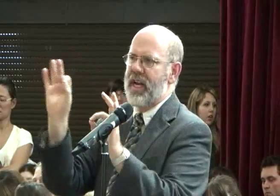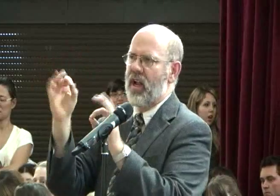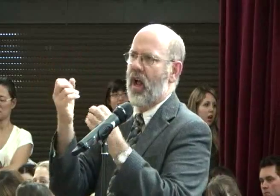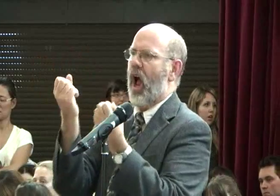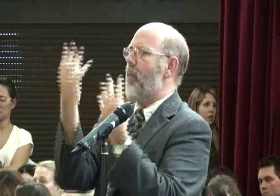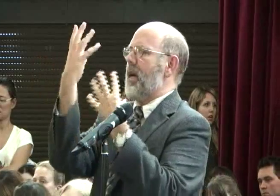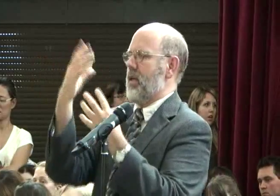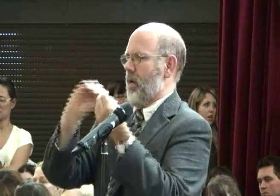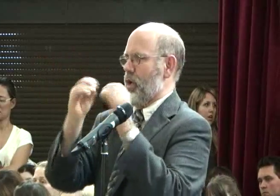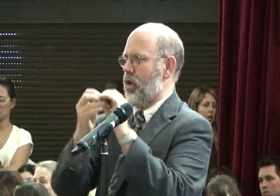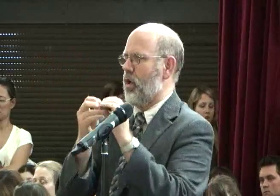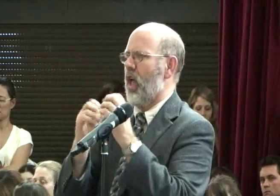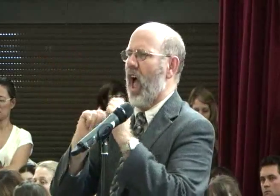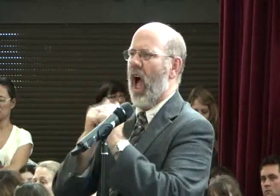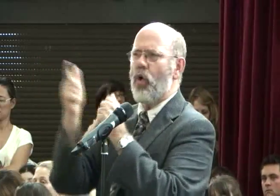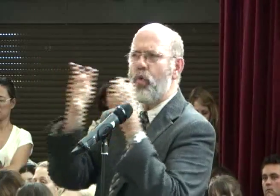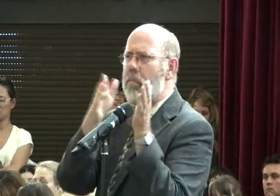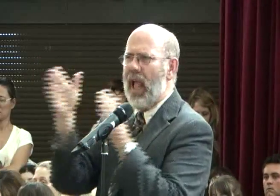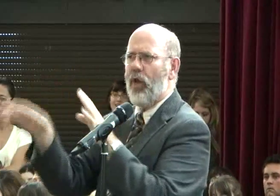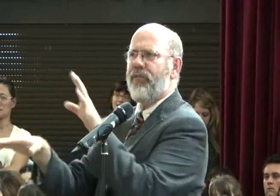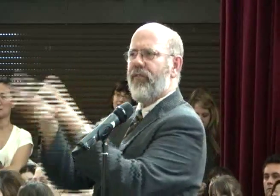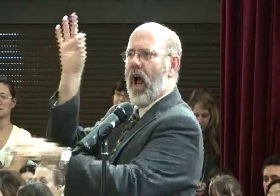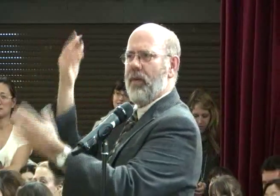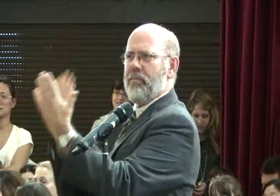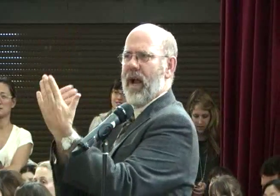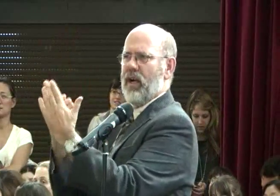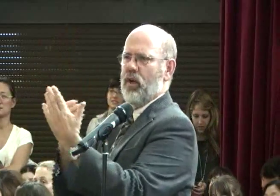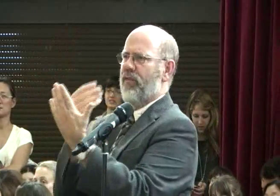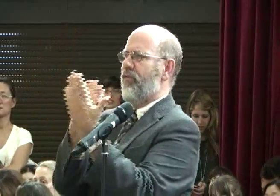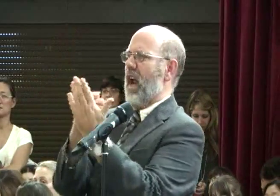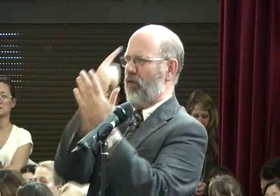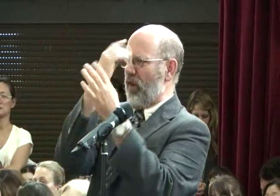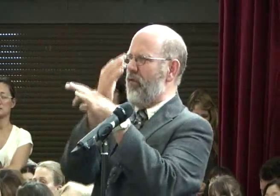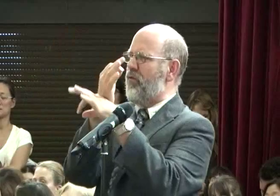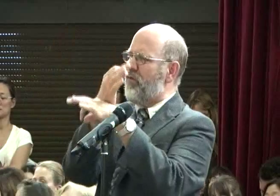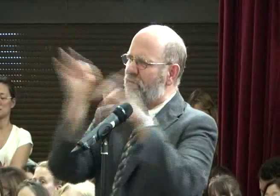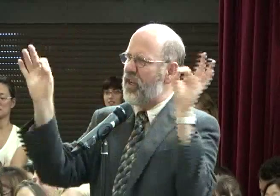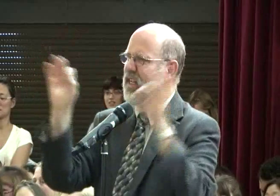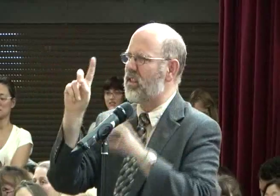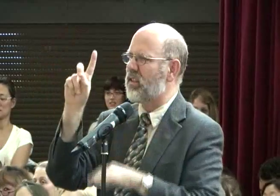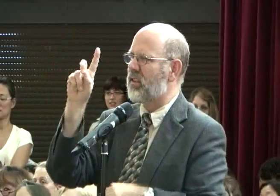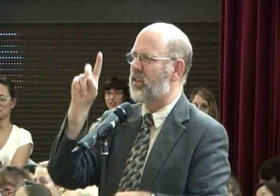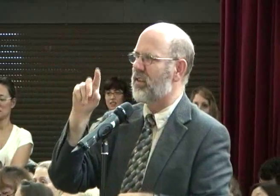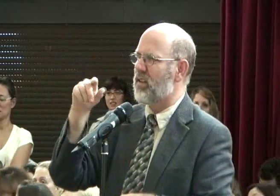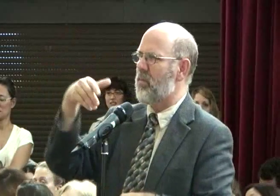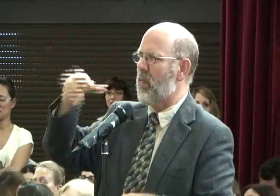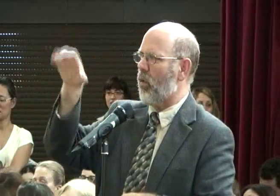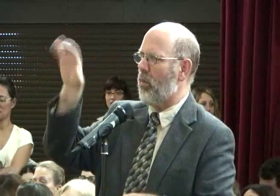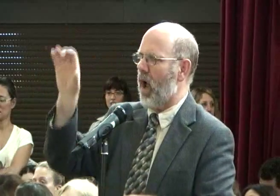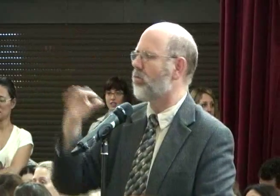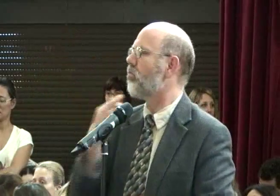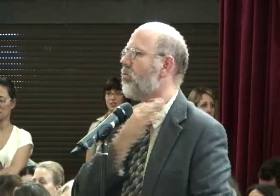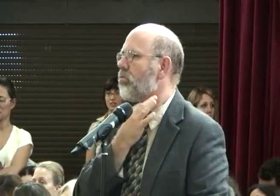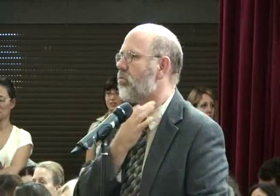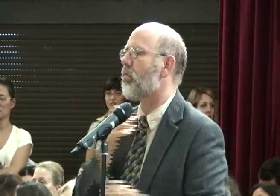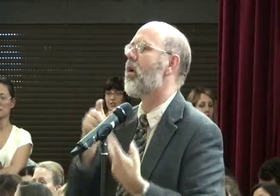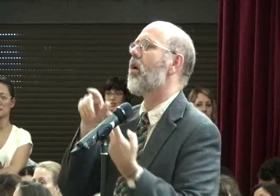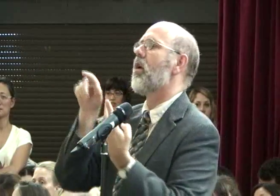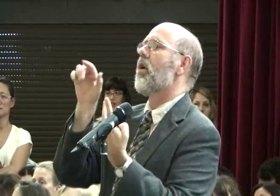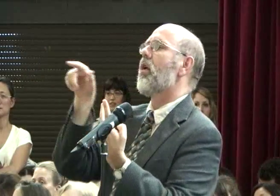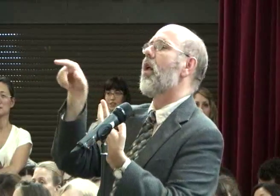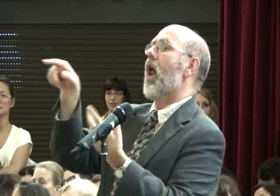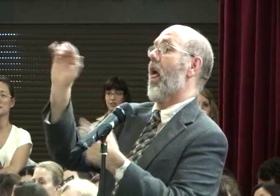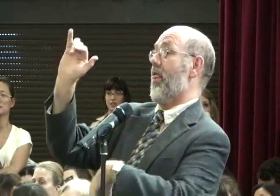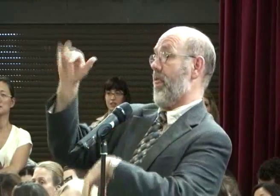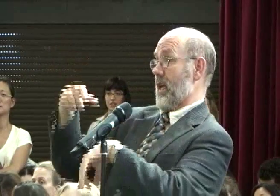those TTC passes are free number? How many are you planning to find the funding to do that, give those free passes